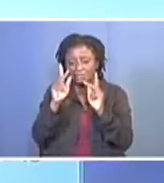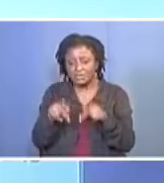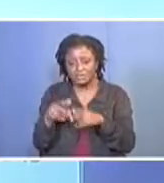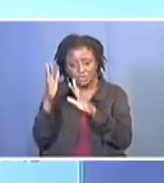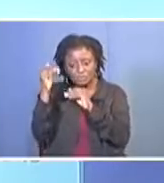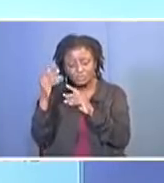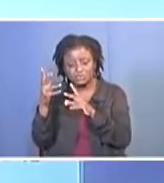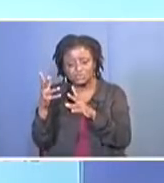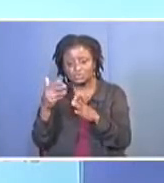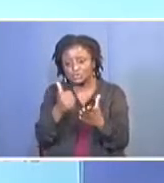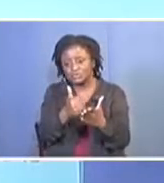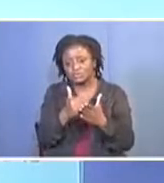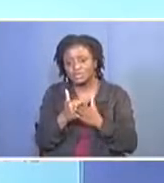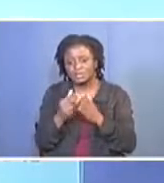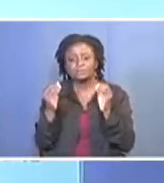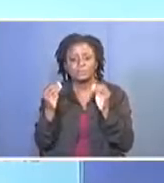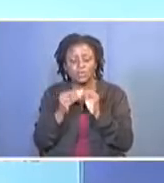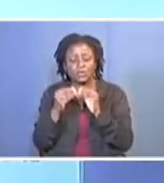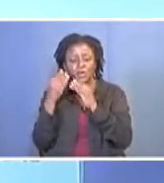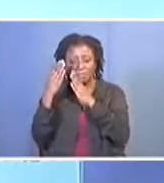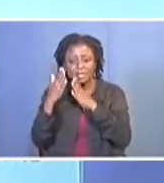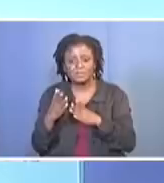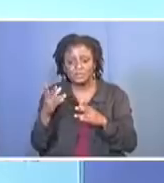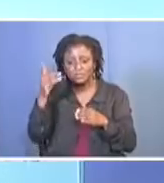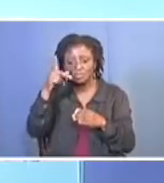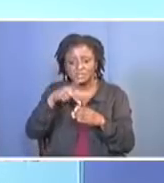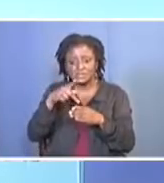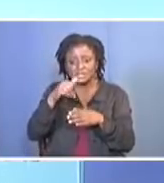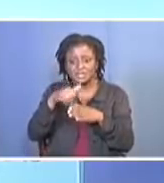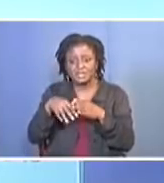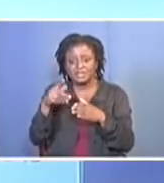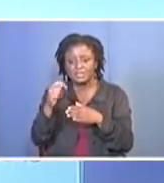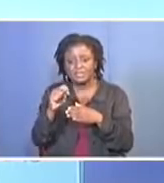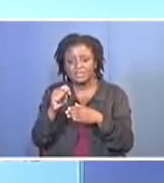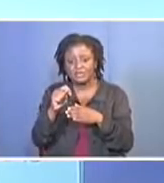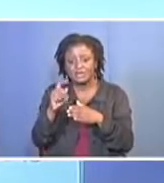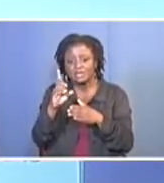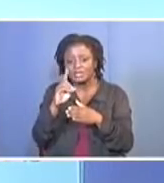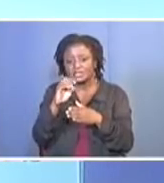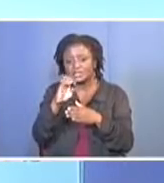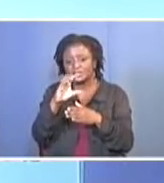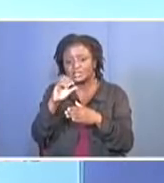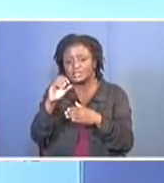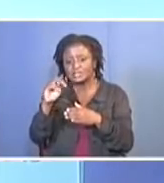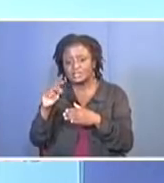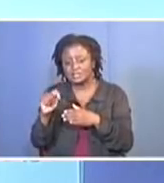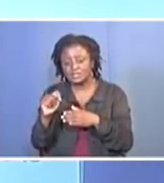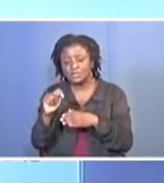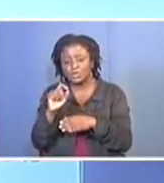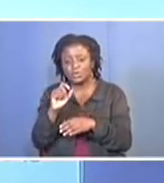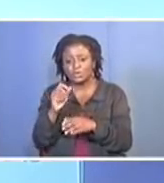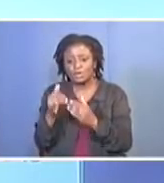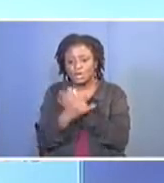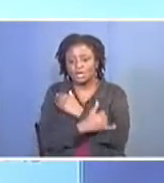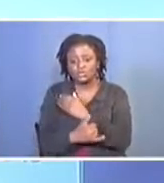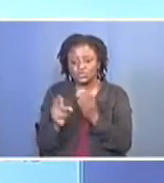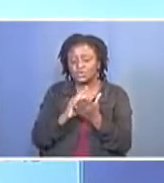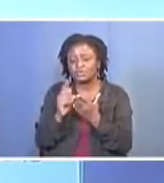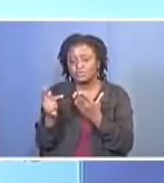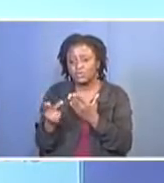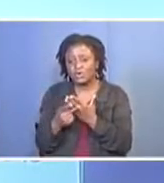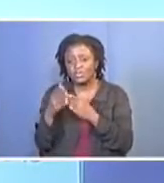more Bahamians to participate in the Decent Work Country program. The Bahamas became the first country in the Caribbean to sign